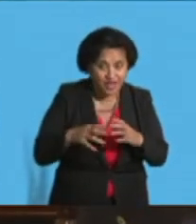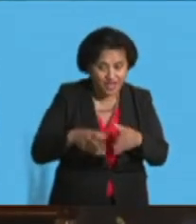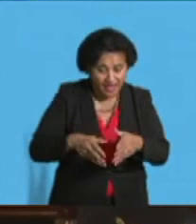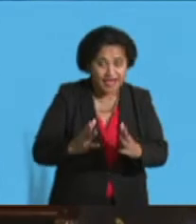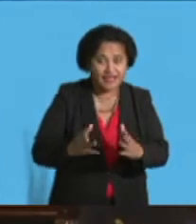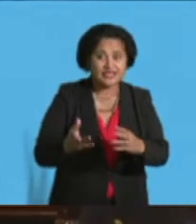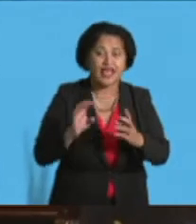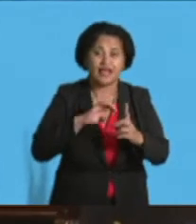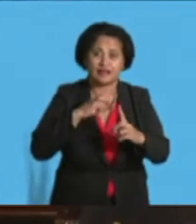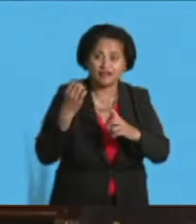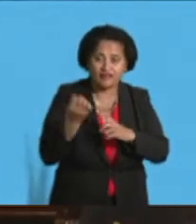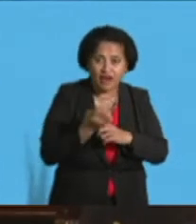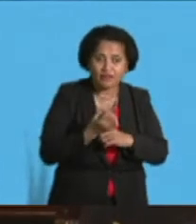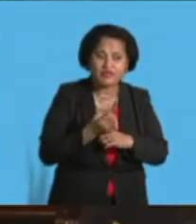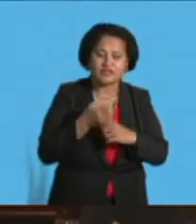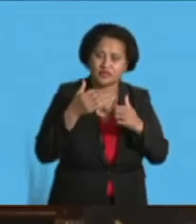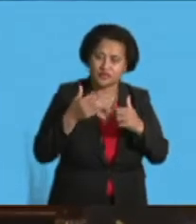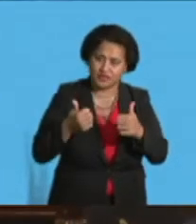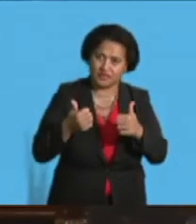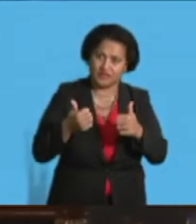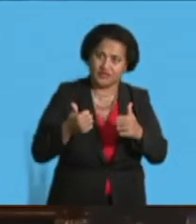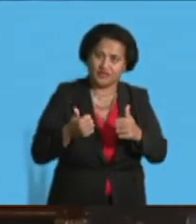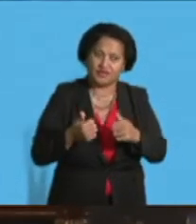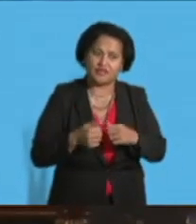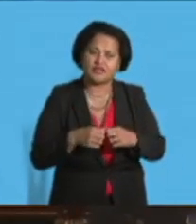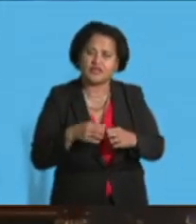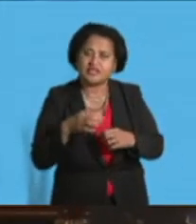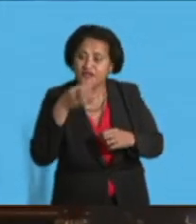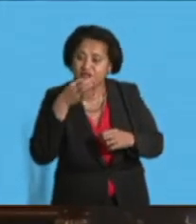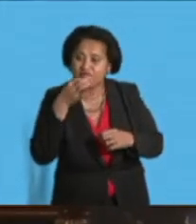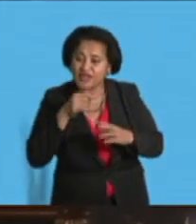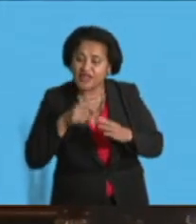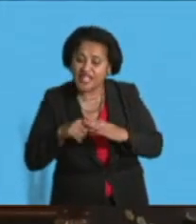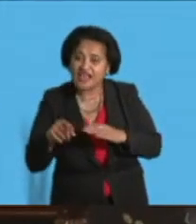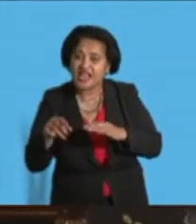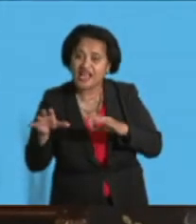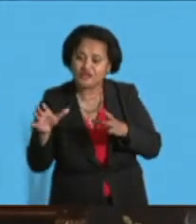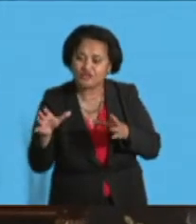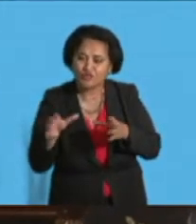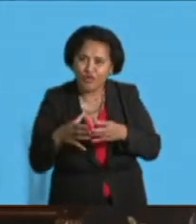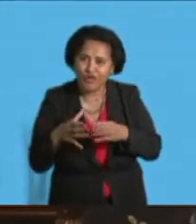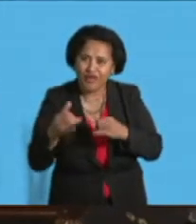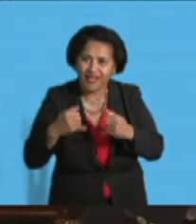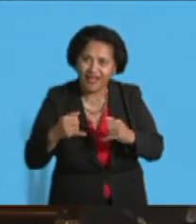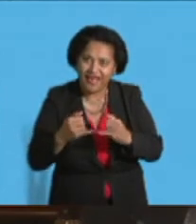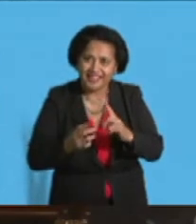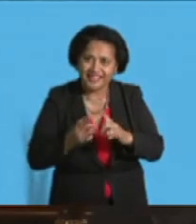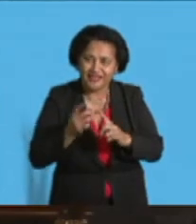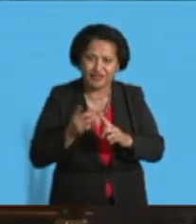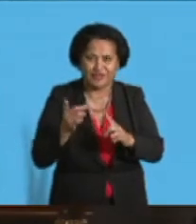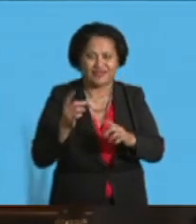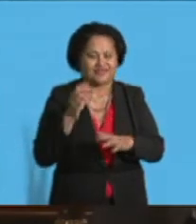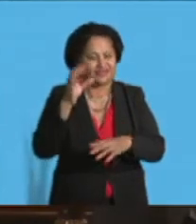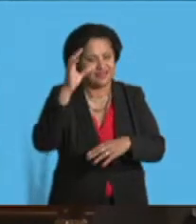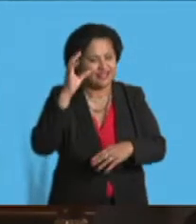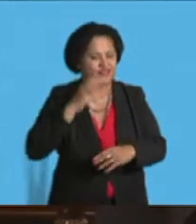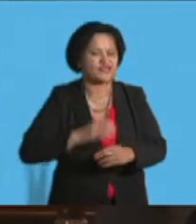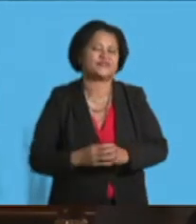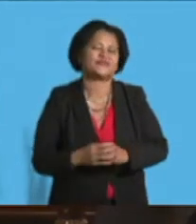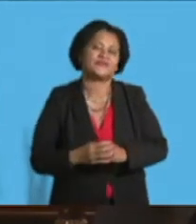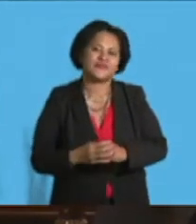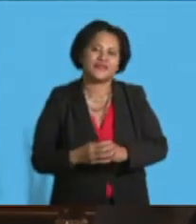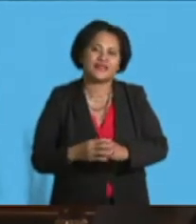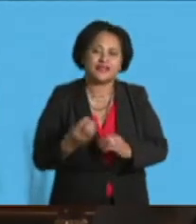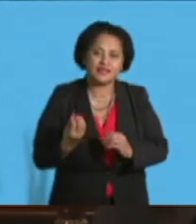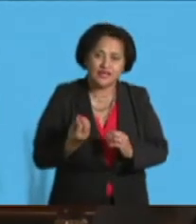one of the few in small islands developing states and one of the few in the world. Mr. Speaker,